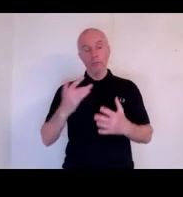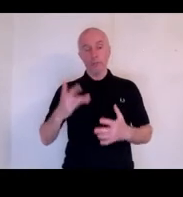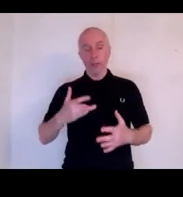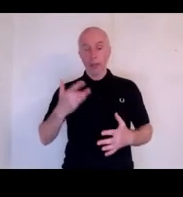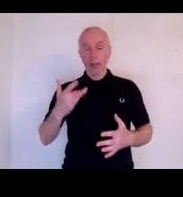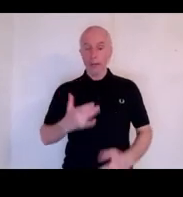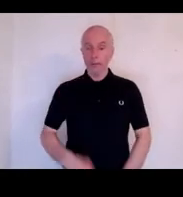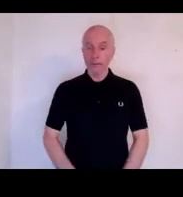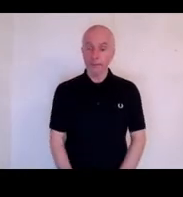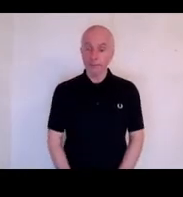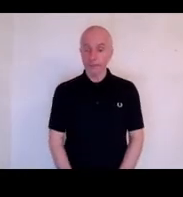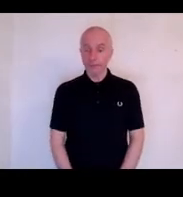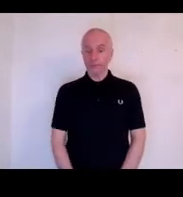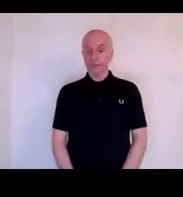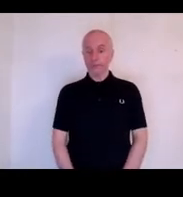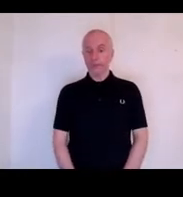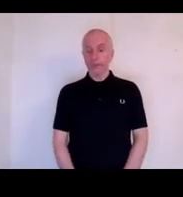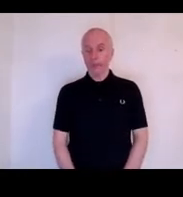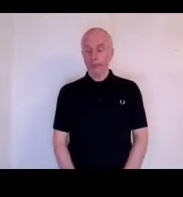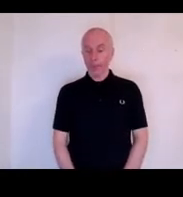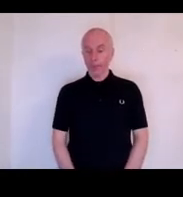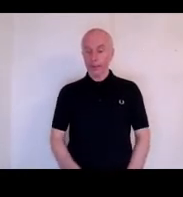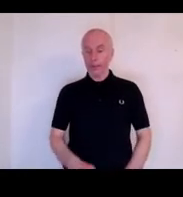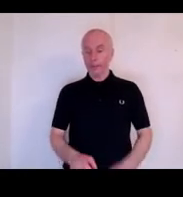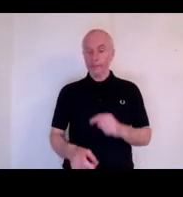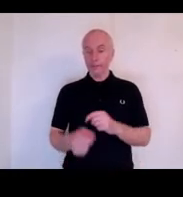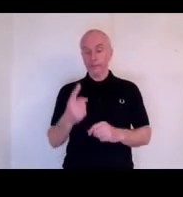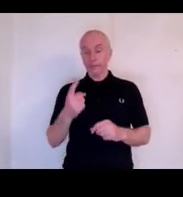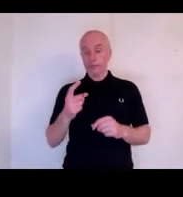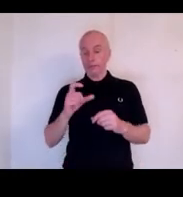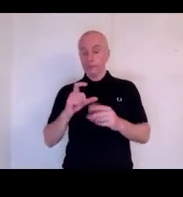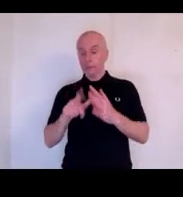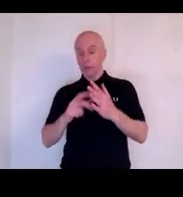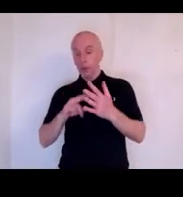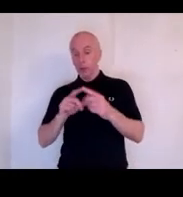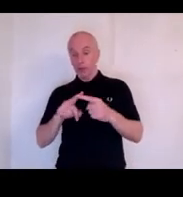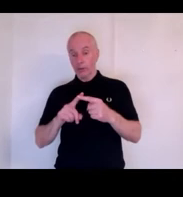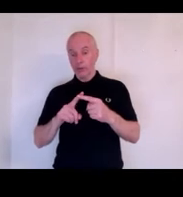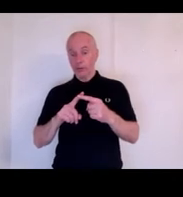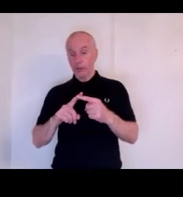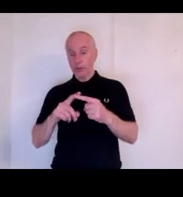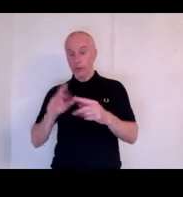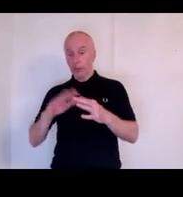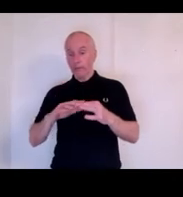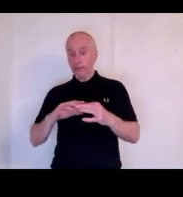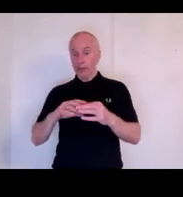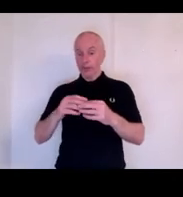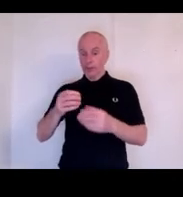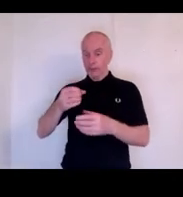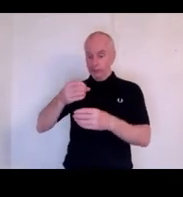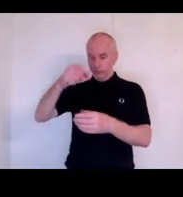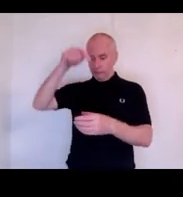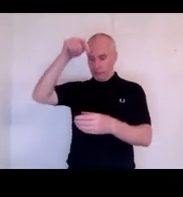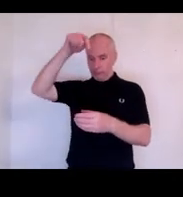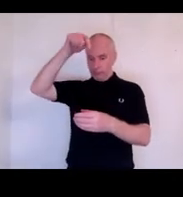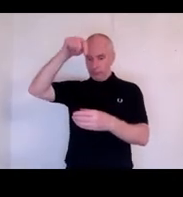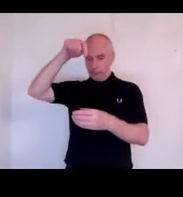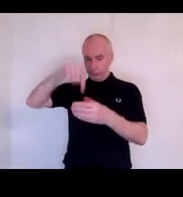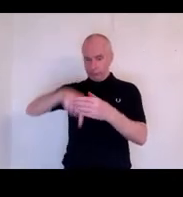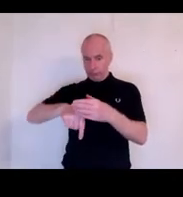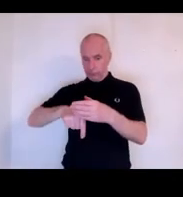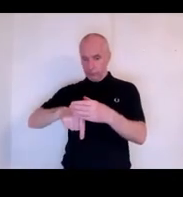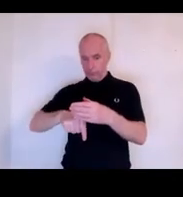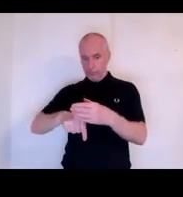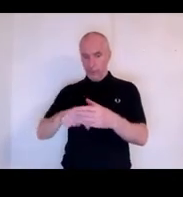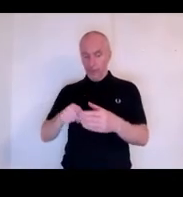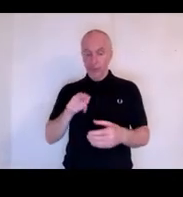So this takes one of the beam lines coming out of the CERN facility and it fires it into this system here. And on